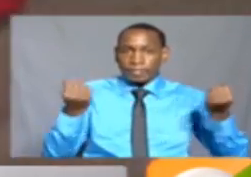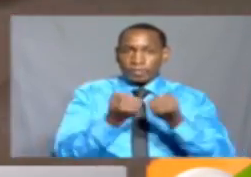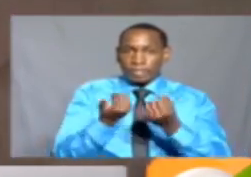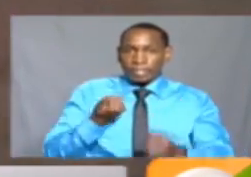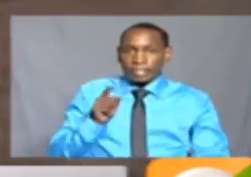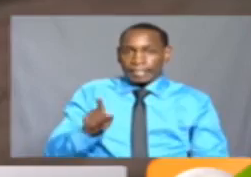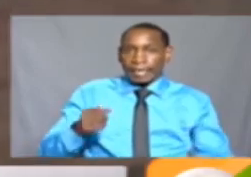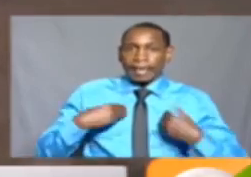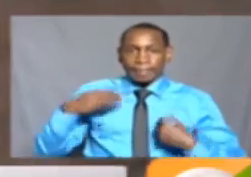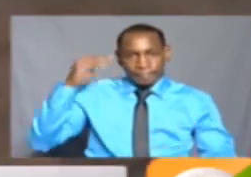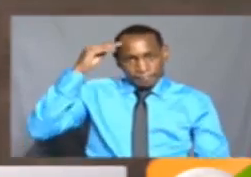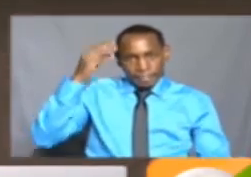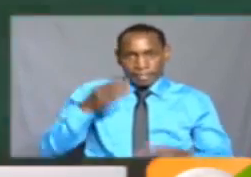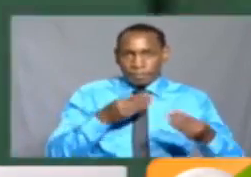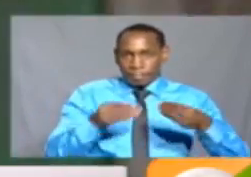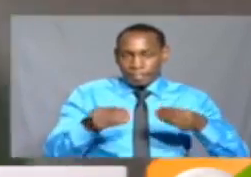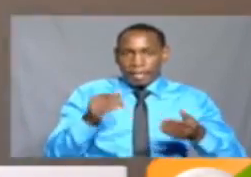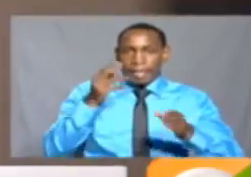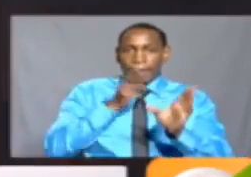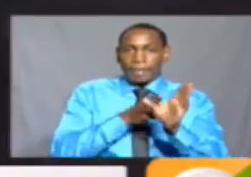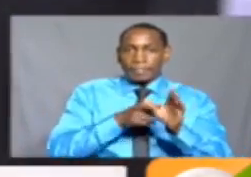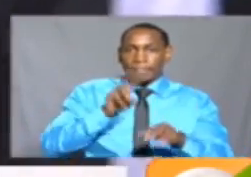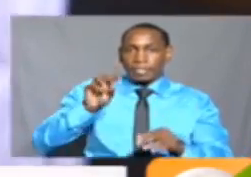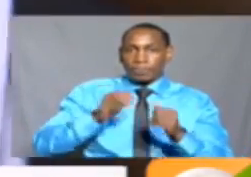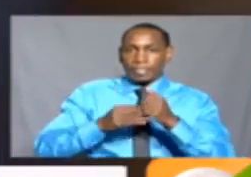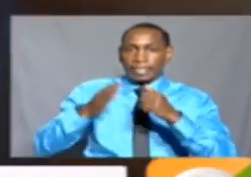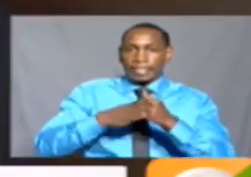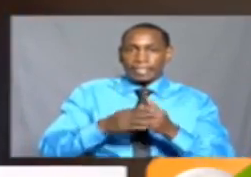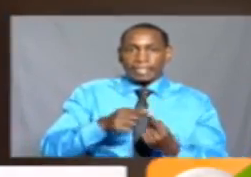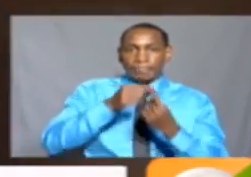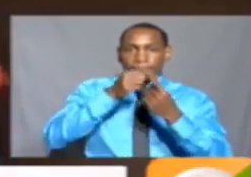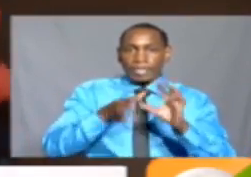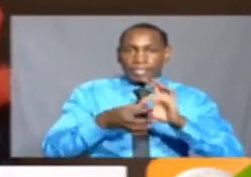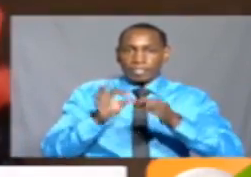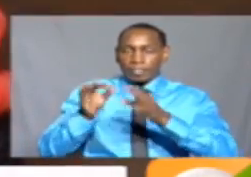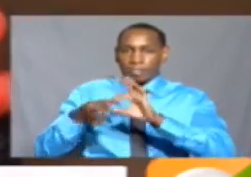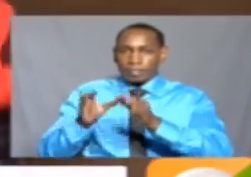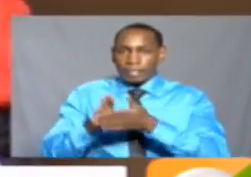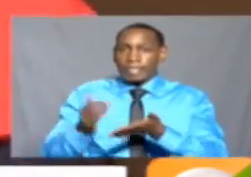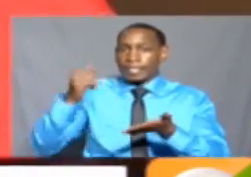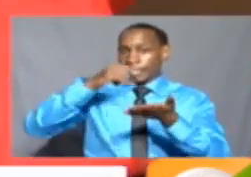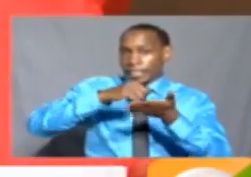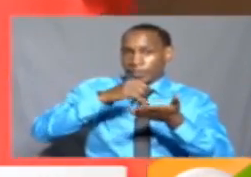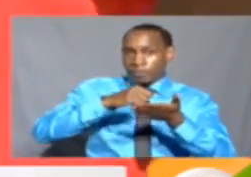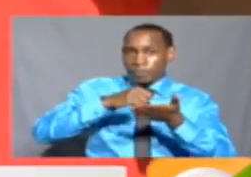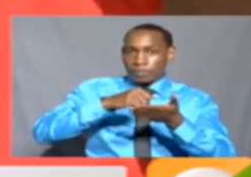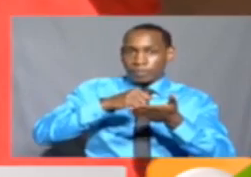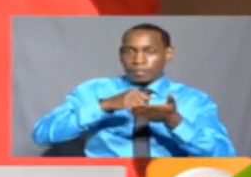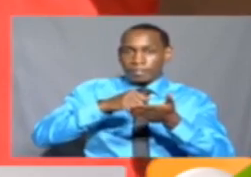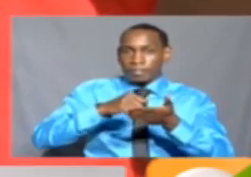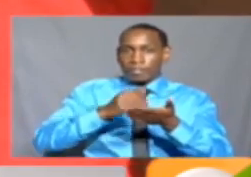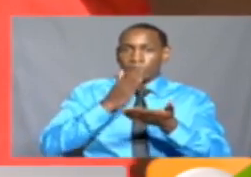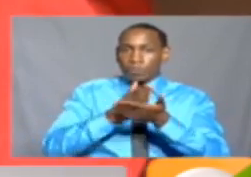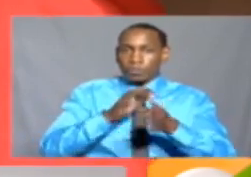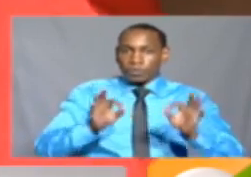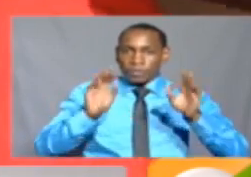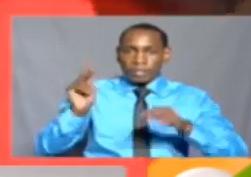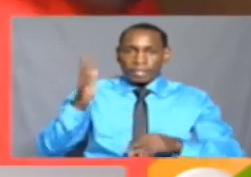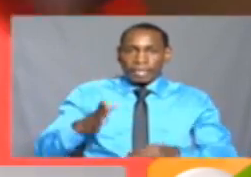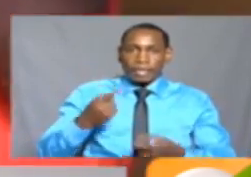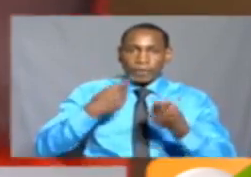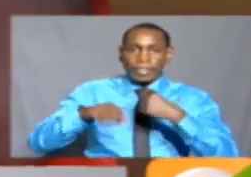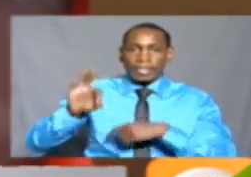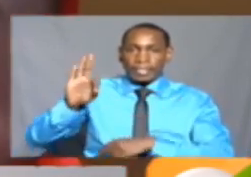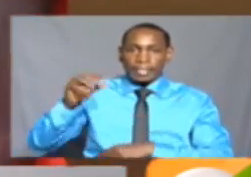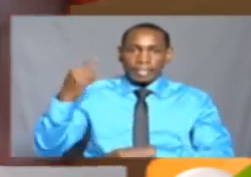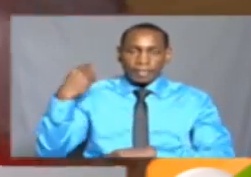has intellectual disability and took part in the 2019 Special Olympics. She was one of the shining stars for Kenya, bagging three gold medals